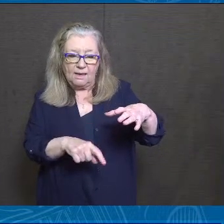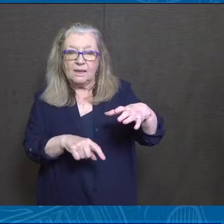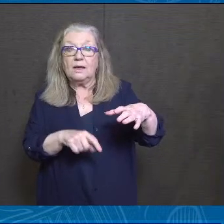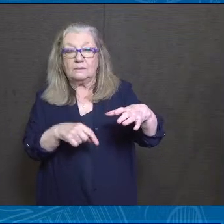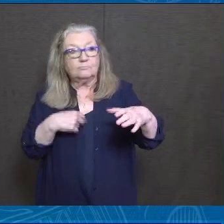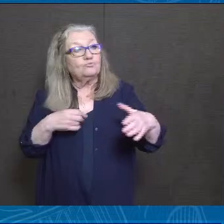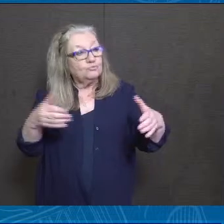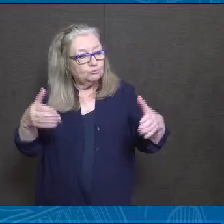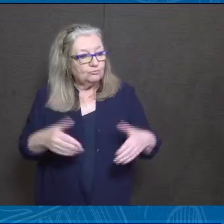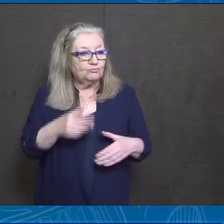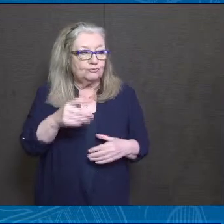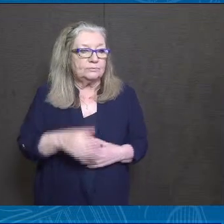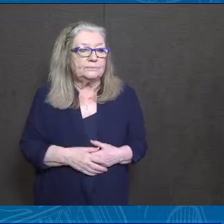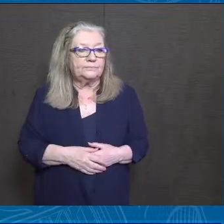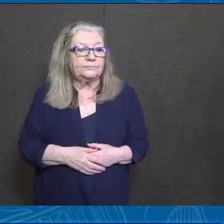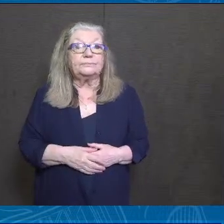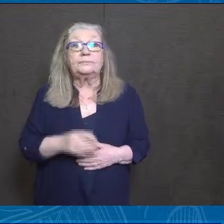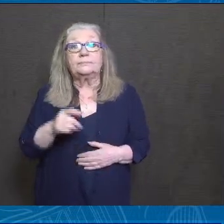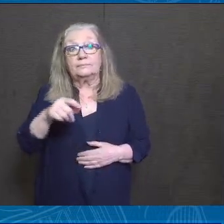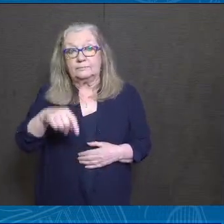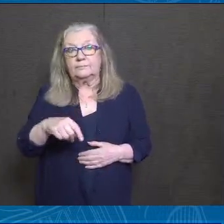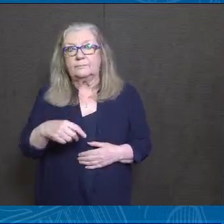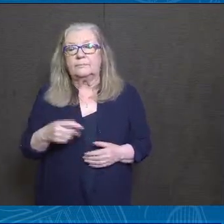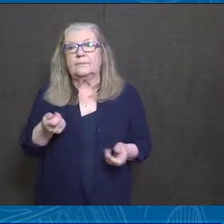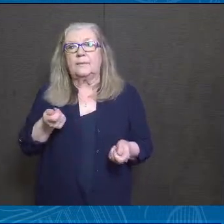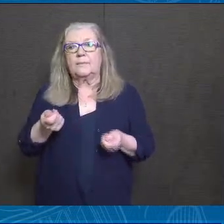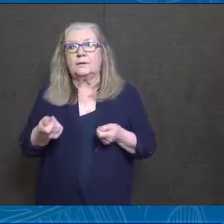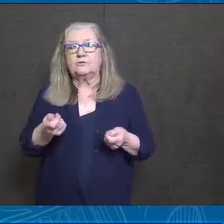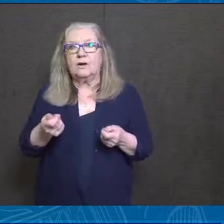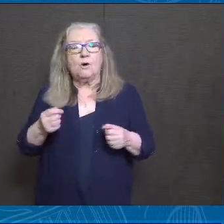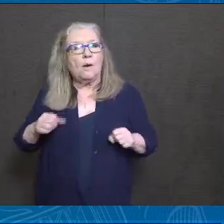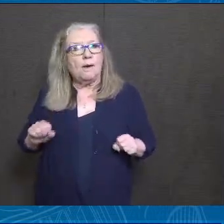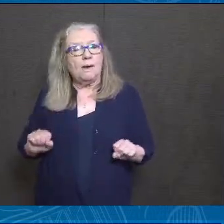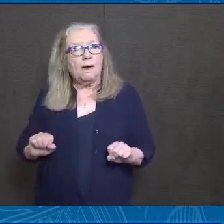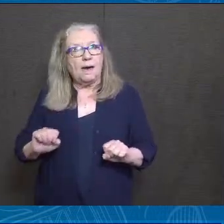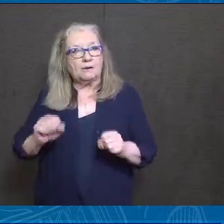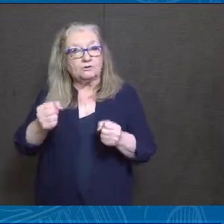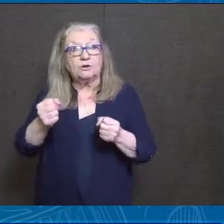Vano, Country Program Manager for ActionAid Vanuatu.